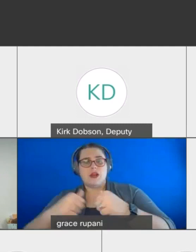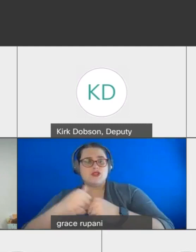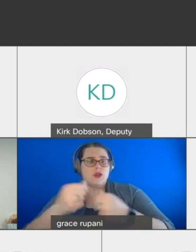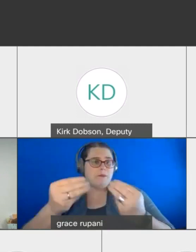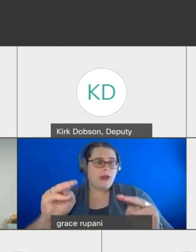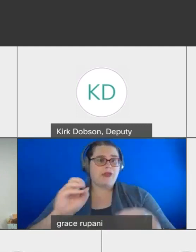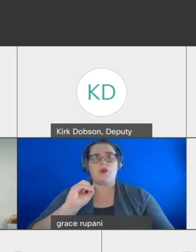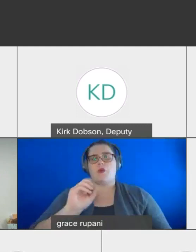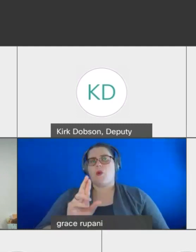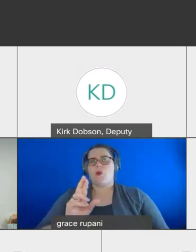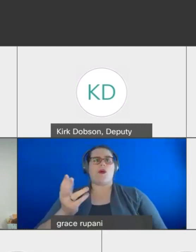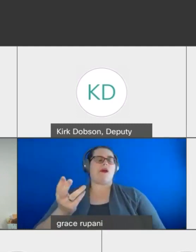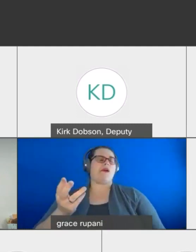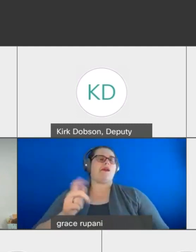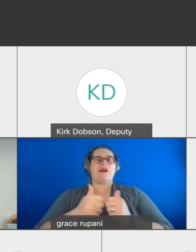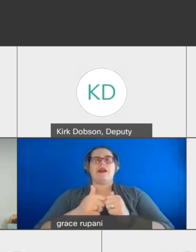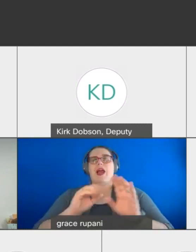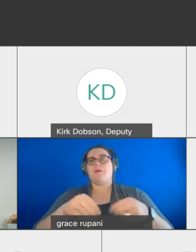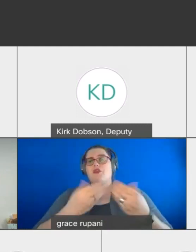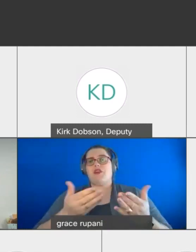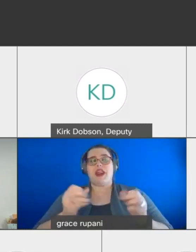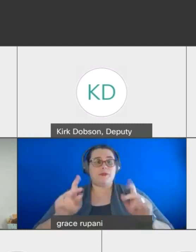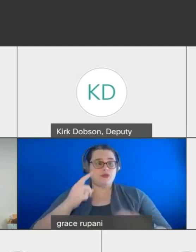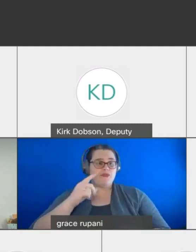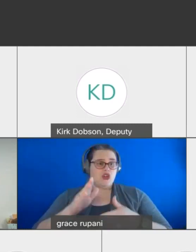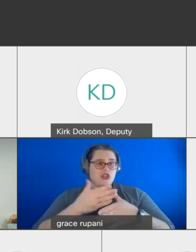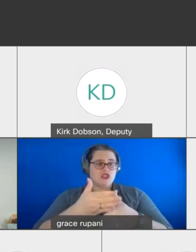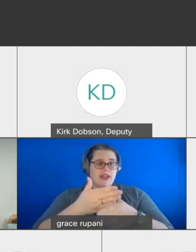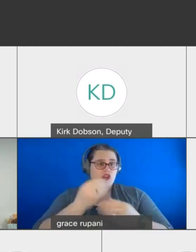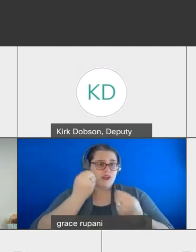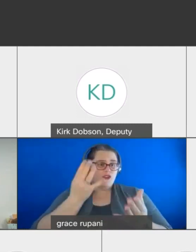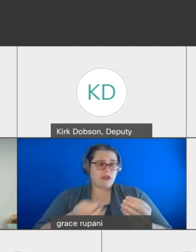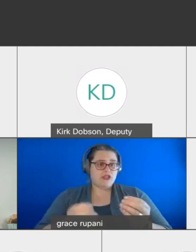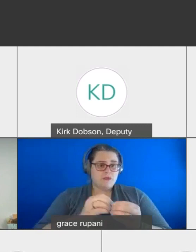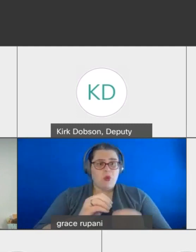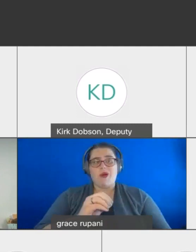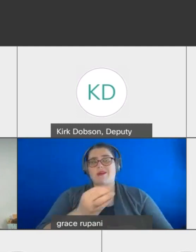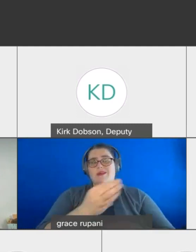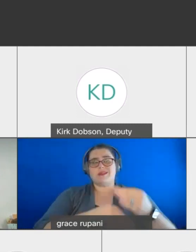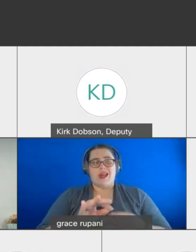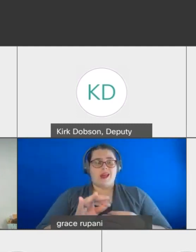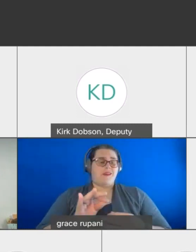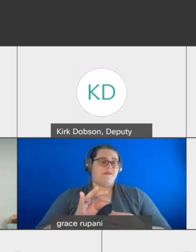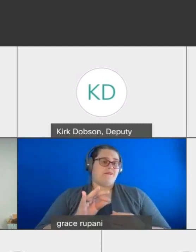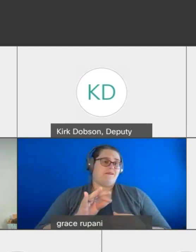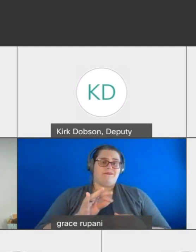opportunities for more sharing of information rather than giving of information, um,